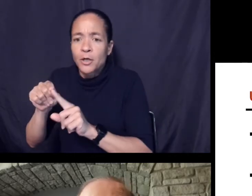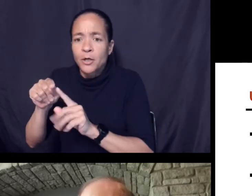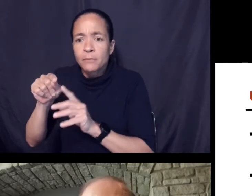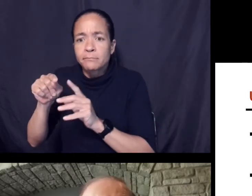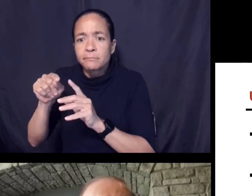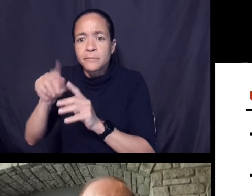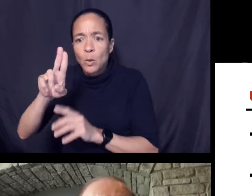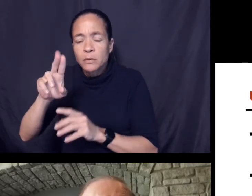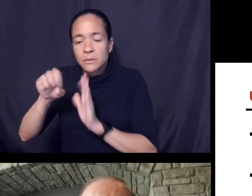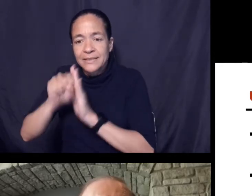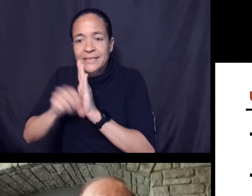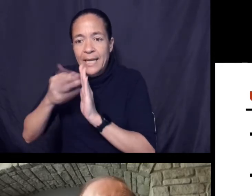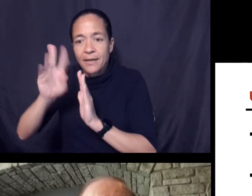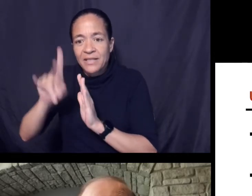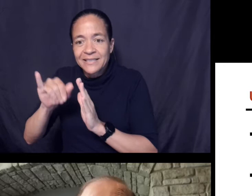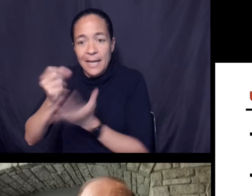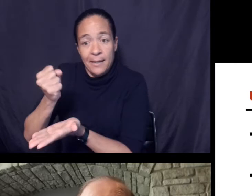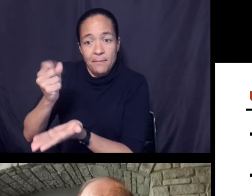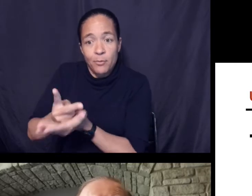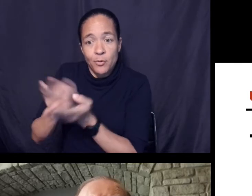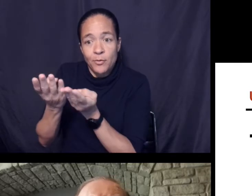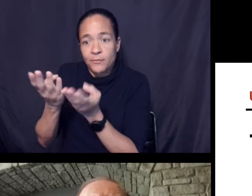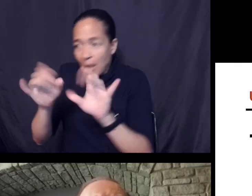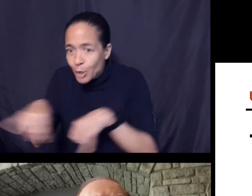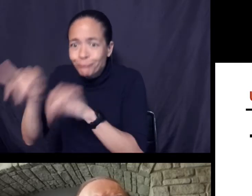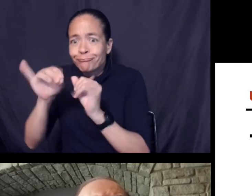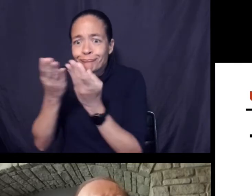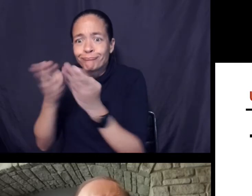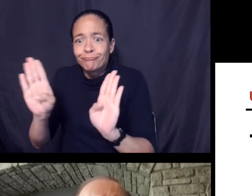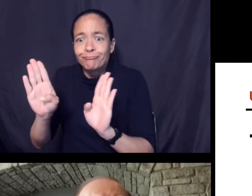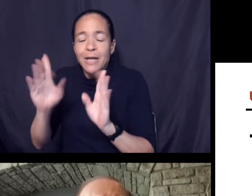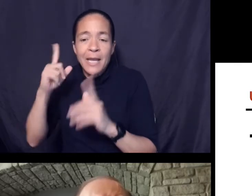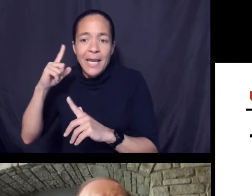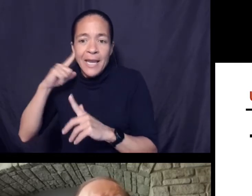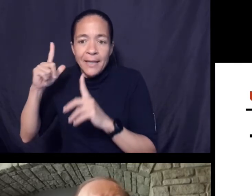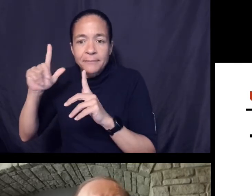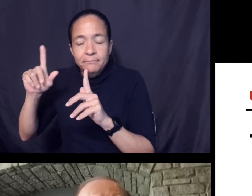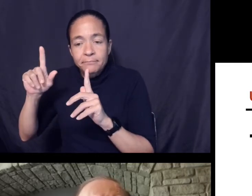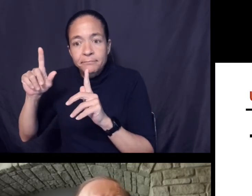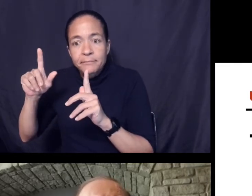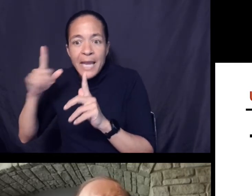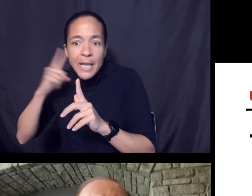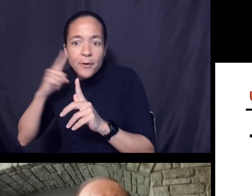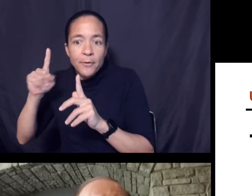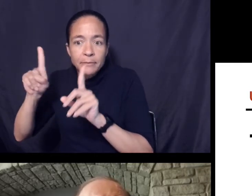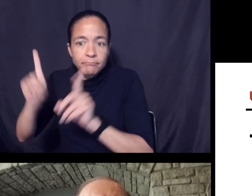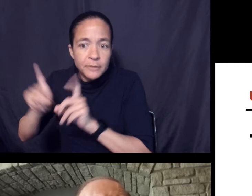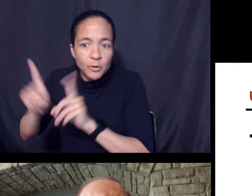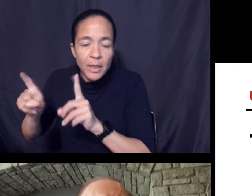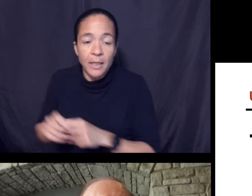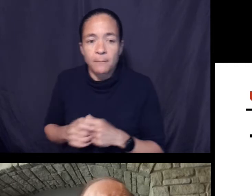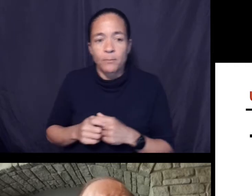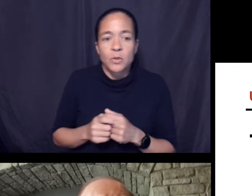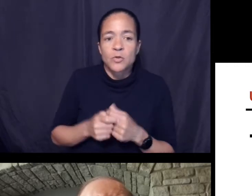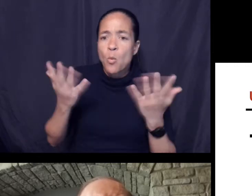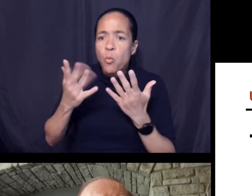approved universal newborn hearing screening. So what are the criteria for universal screening program? Well, you've got